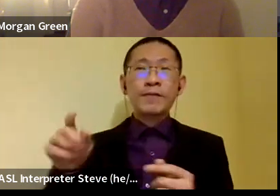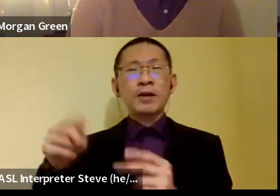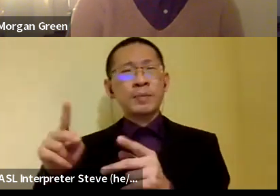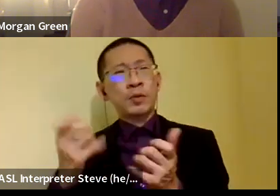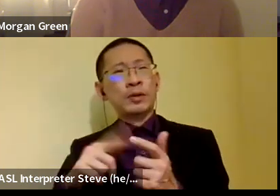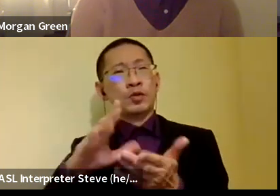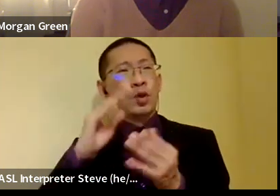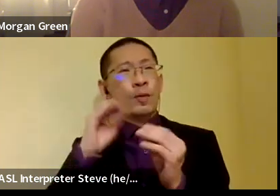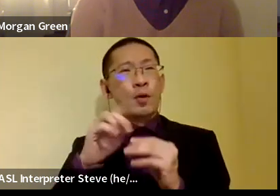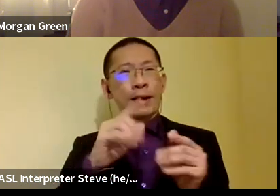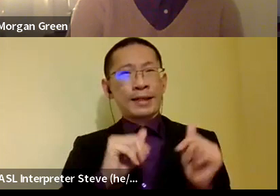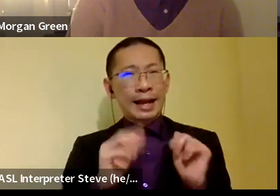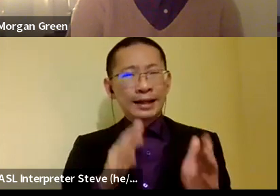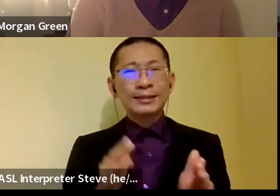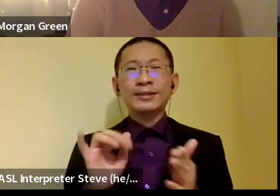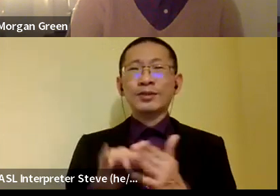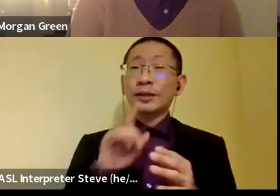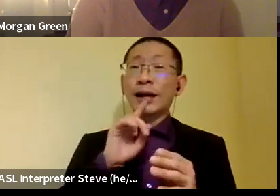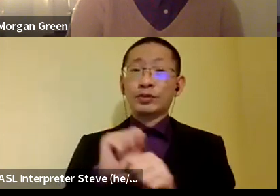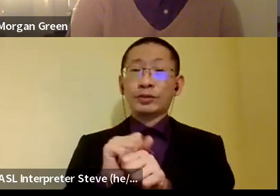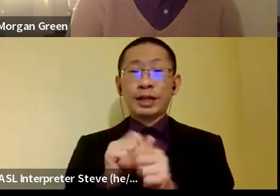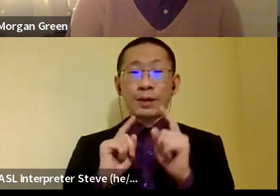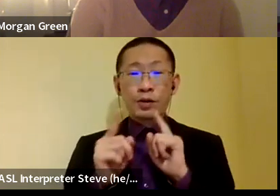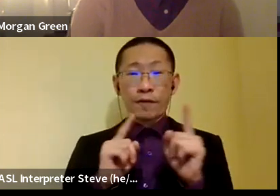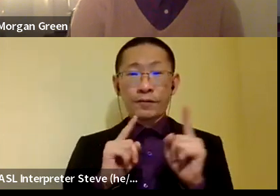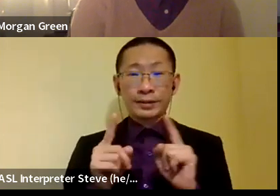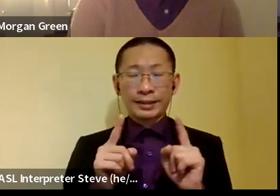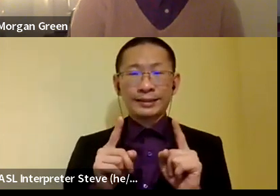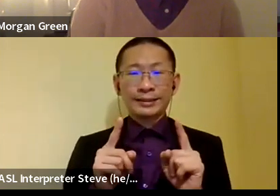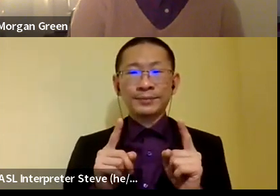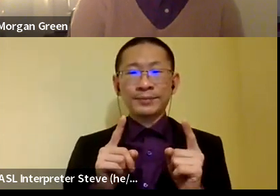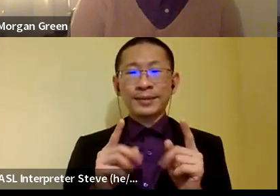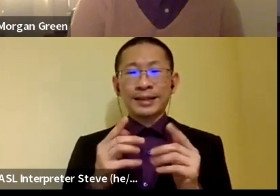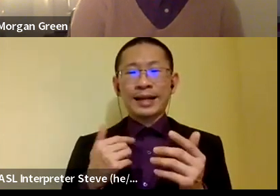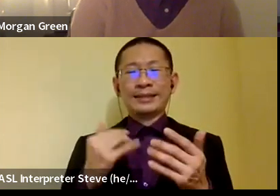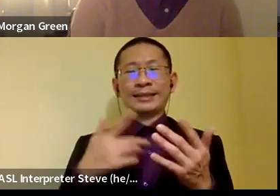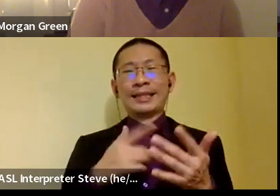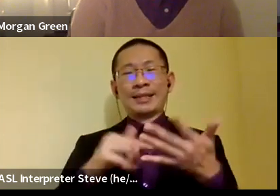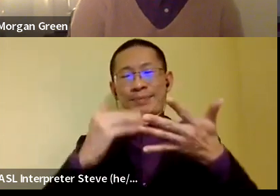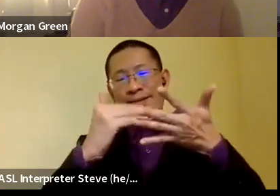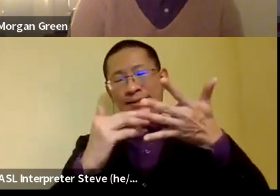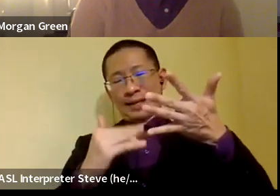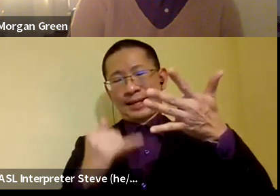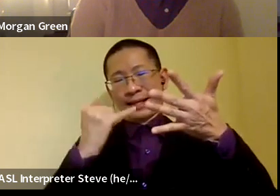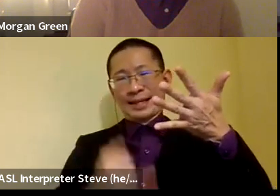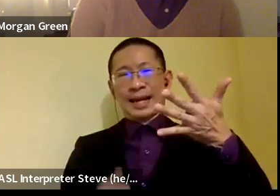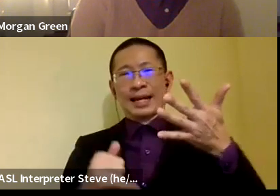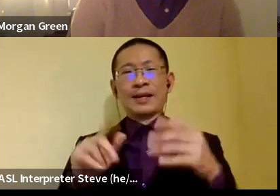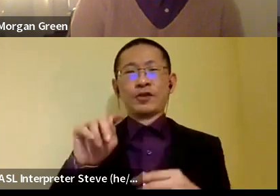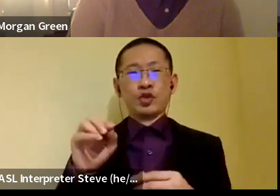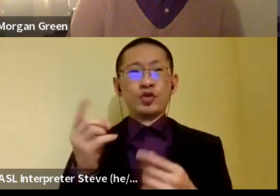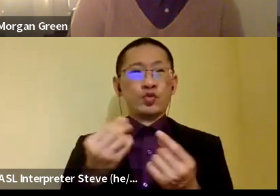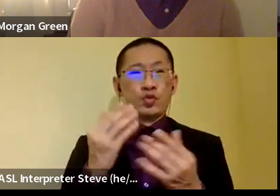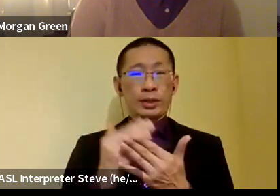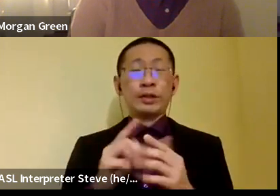actual jobs conversations are very much at the bottom of the to-do list right now. And we're hoping in 22